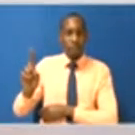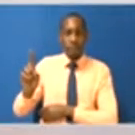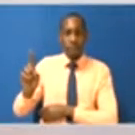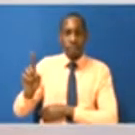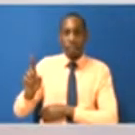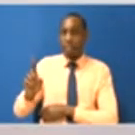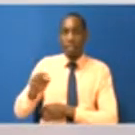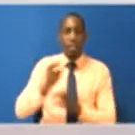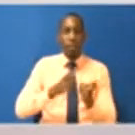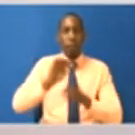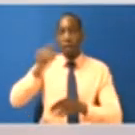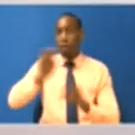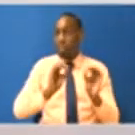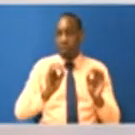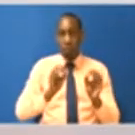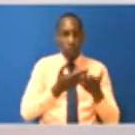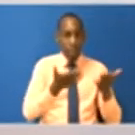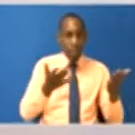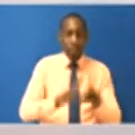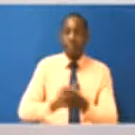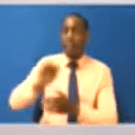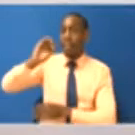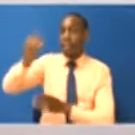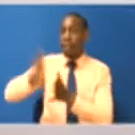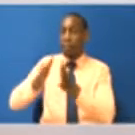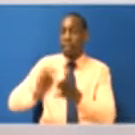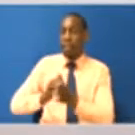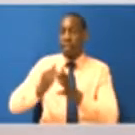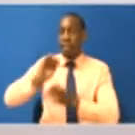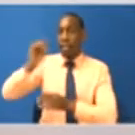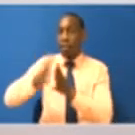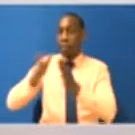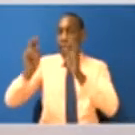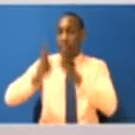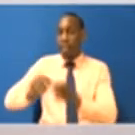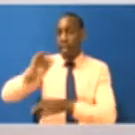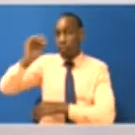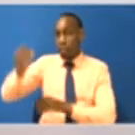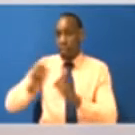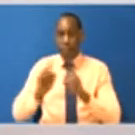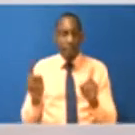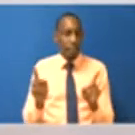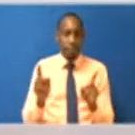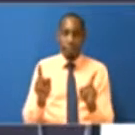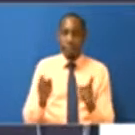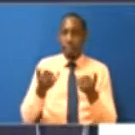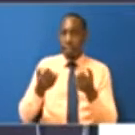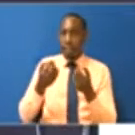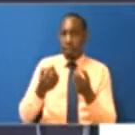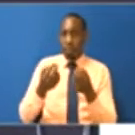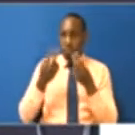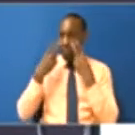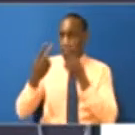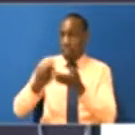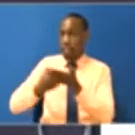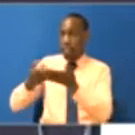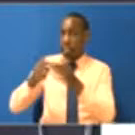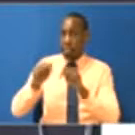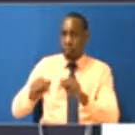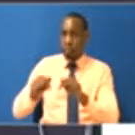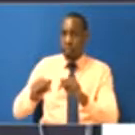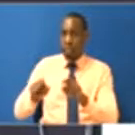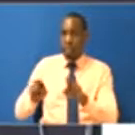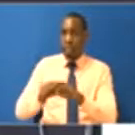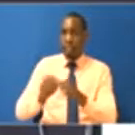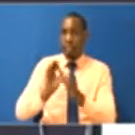one of the 47 counties it is the city the capital city international city unfortunately watching today and if